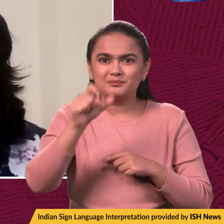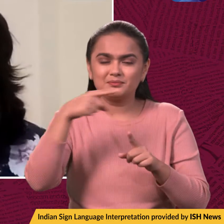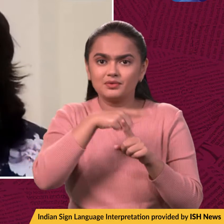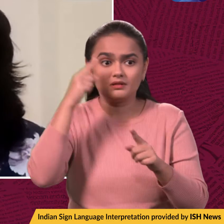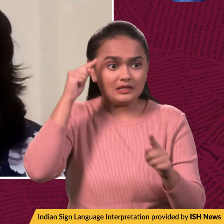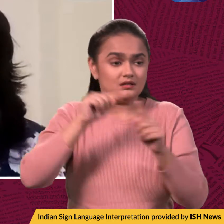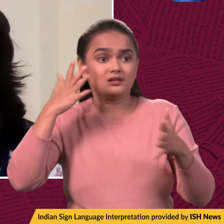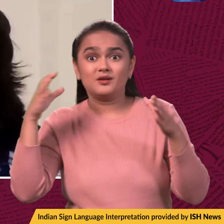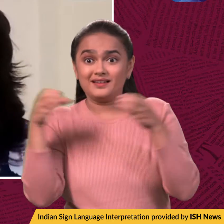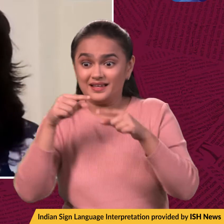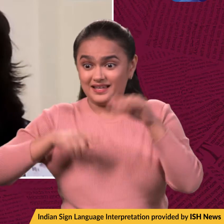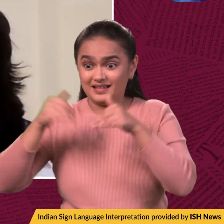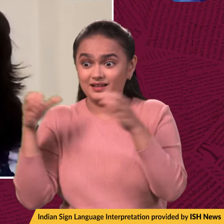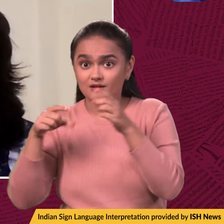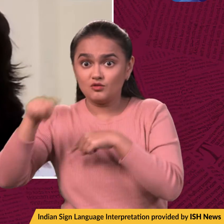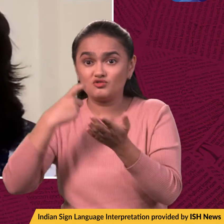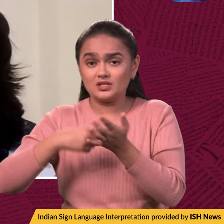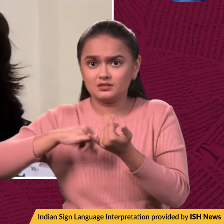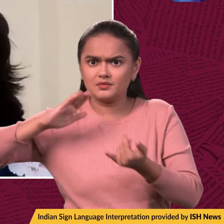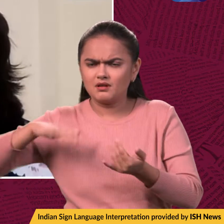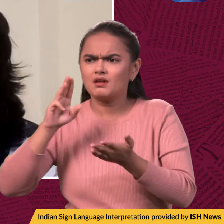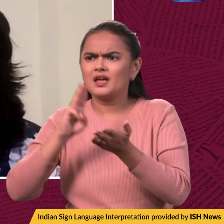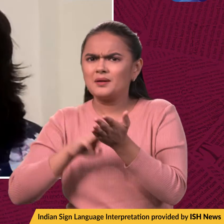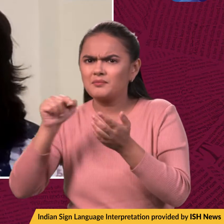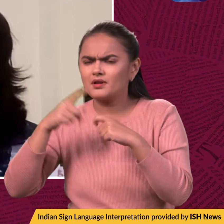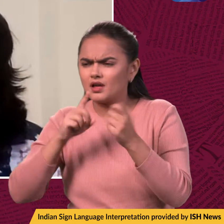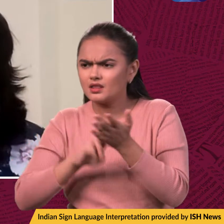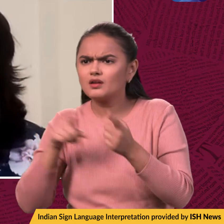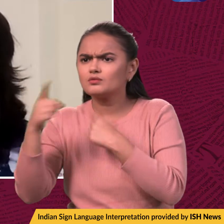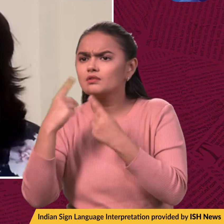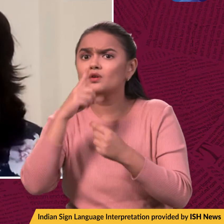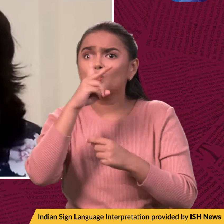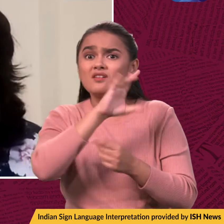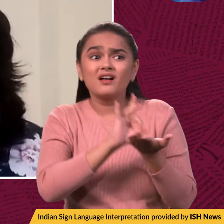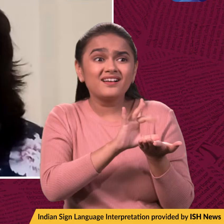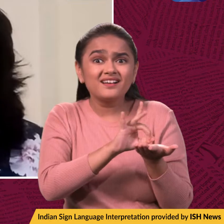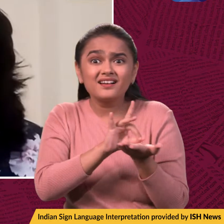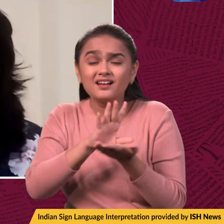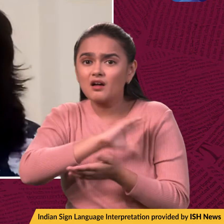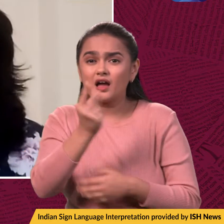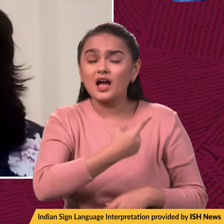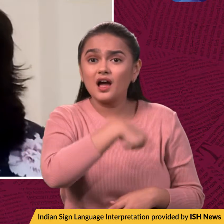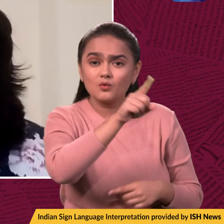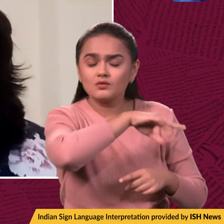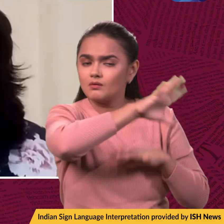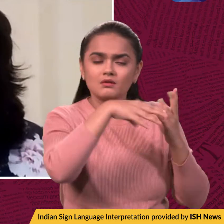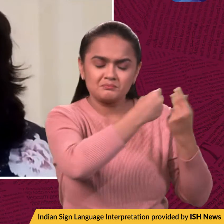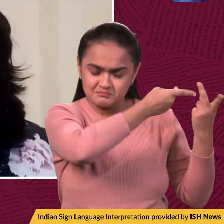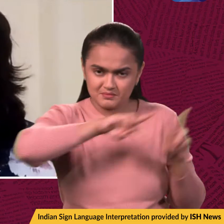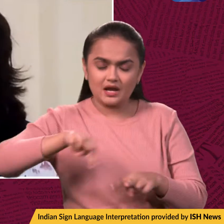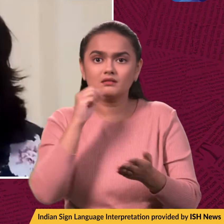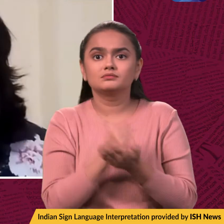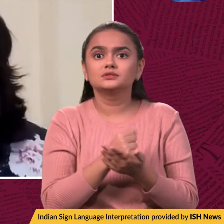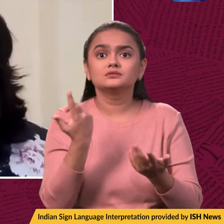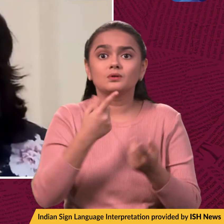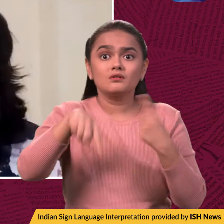parties today met with Rajya Sabha Chairman Venkaiah Naidu to push back on 12 opposition MPs being suspended yesterday